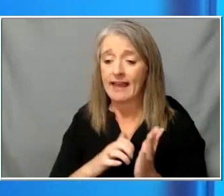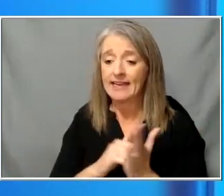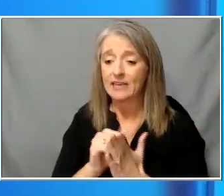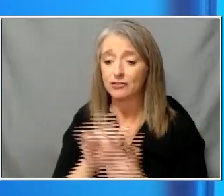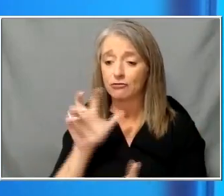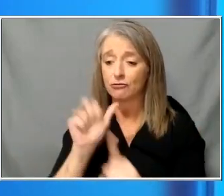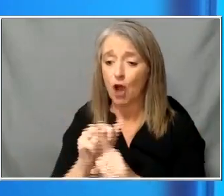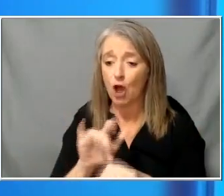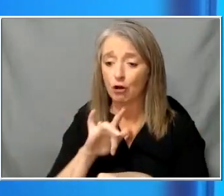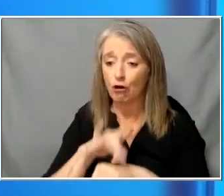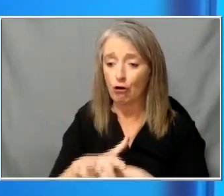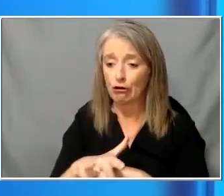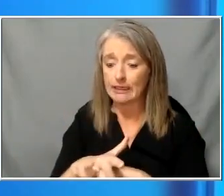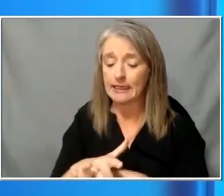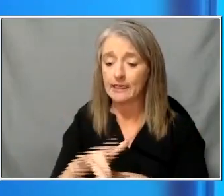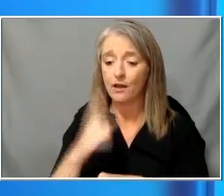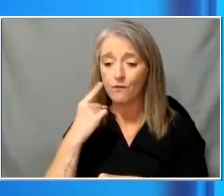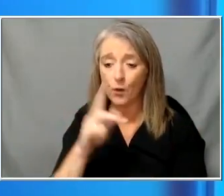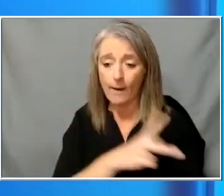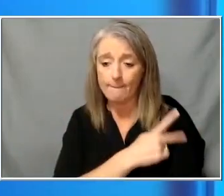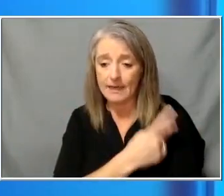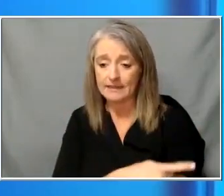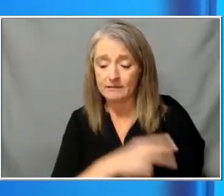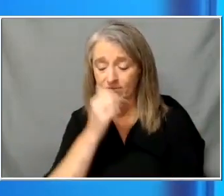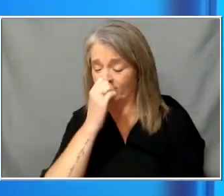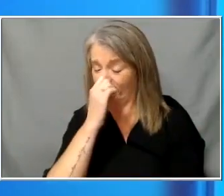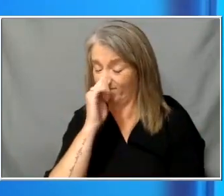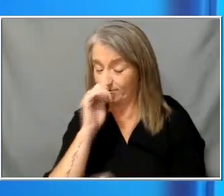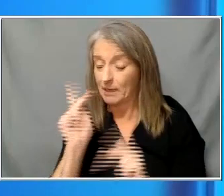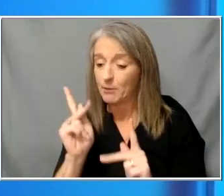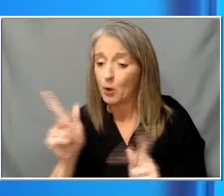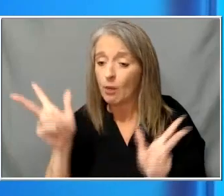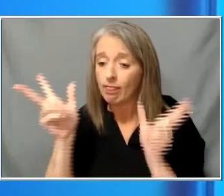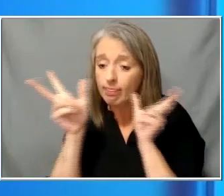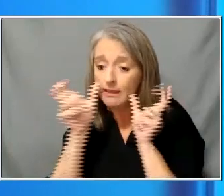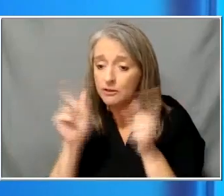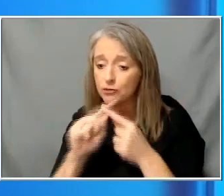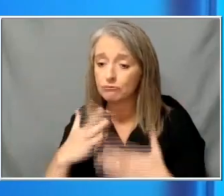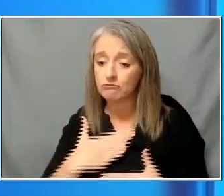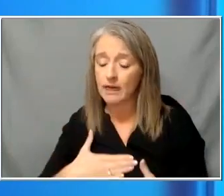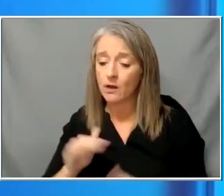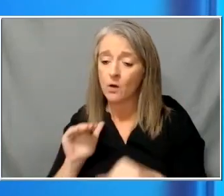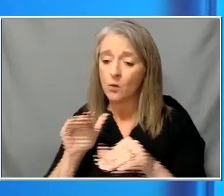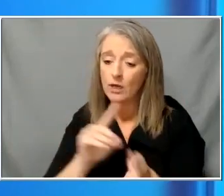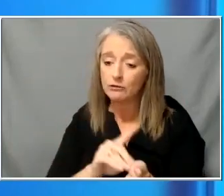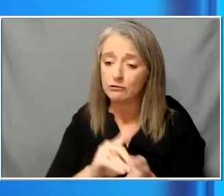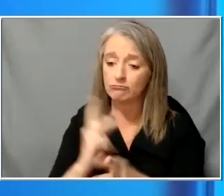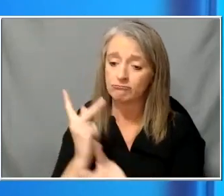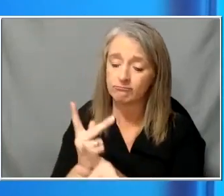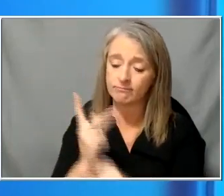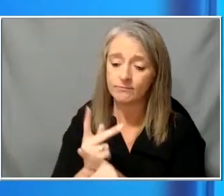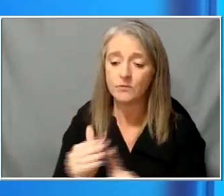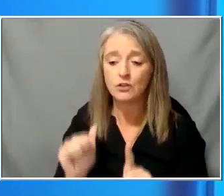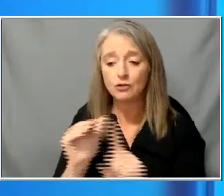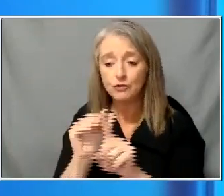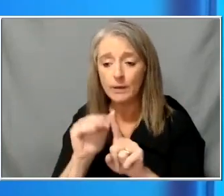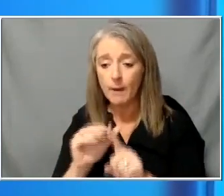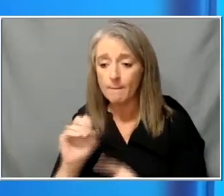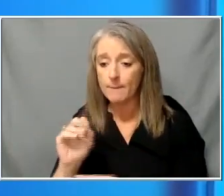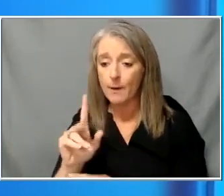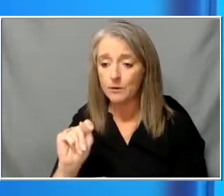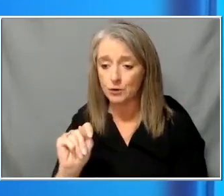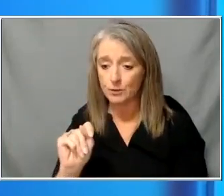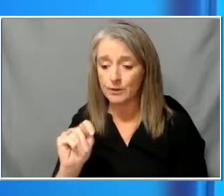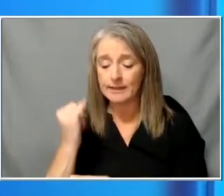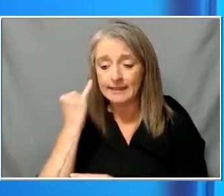Yeah. And those patients, as Cynthia did, listened to their body and went to the doctor and sought care. So just a reminder in October, if